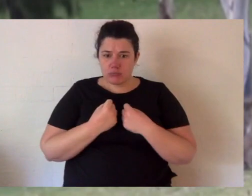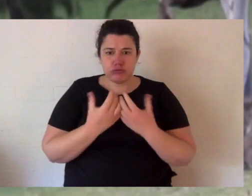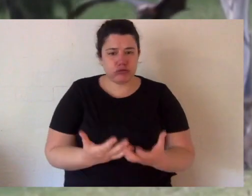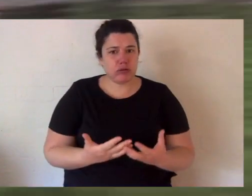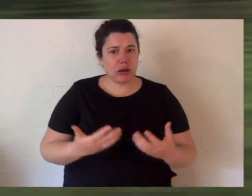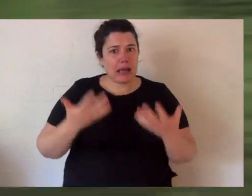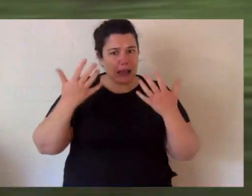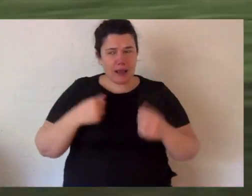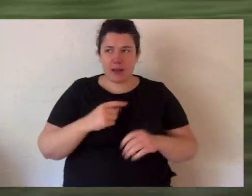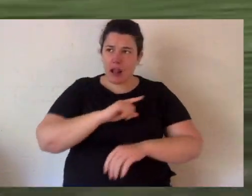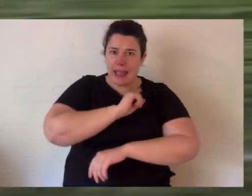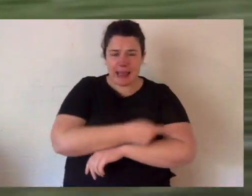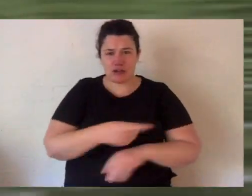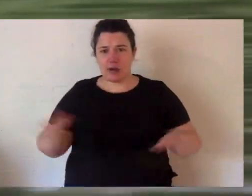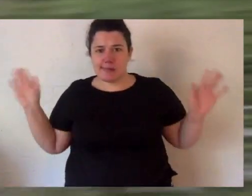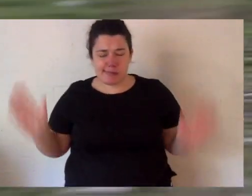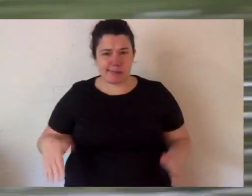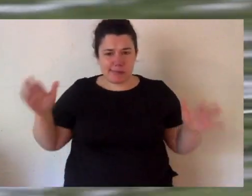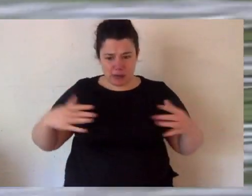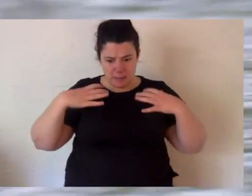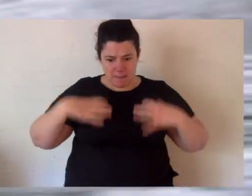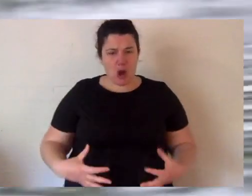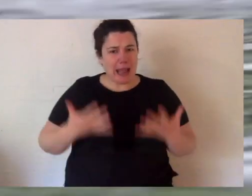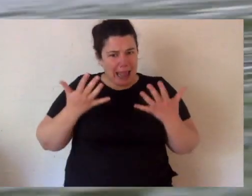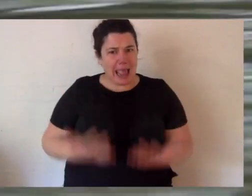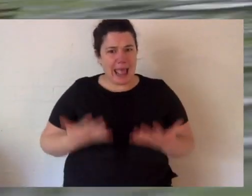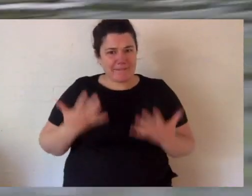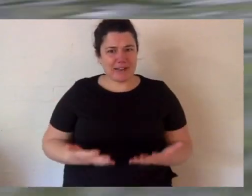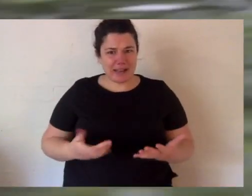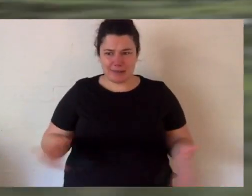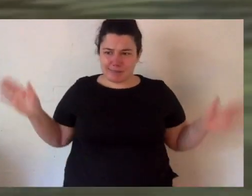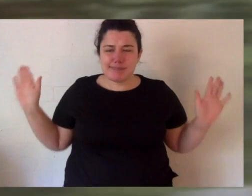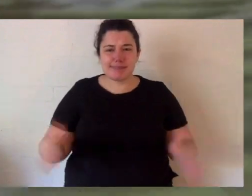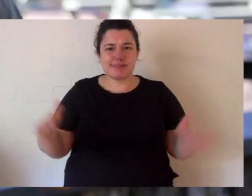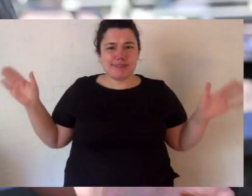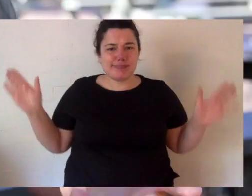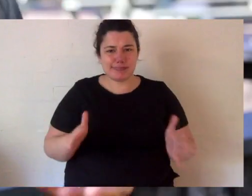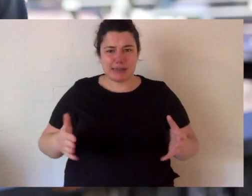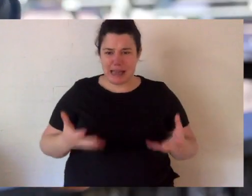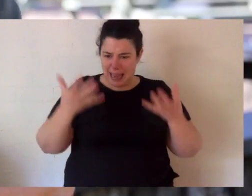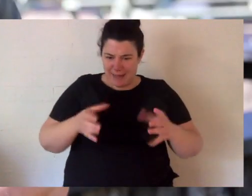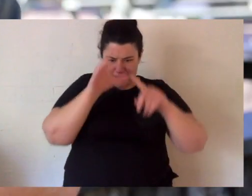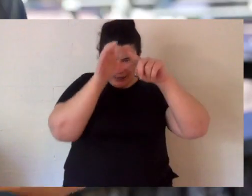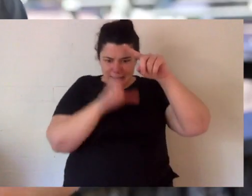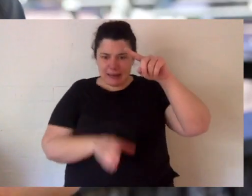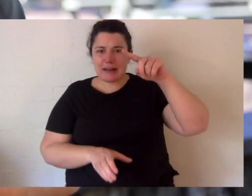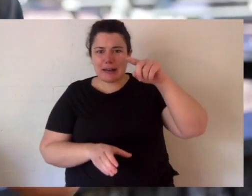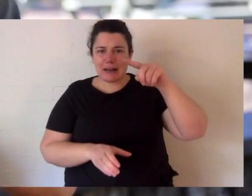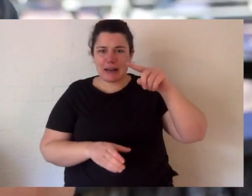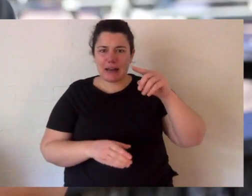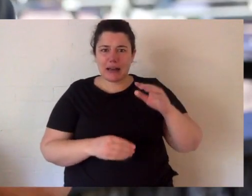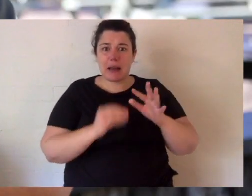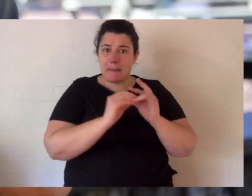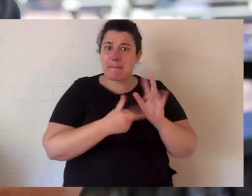able to fly. They're a heavy-bodied mammal with full bones, different to birds. They require a lot of energy to fly. They're a heavy-bodied mammal, and